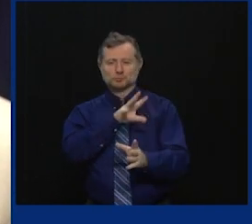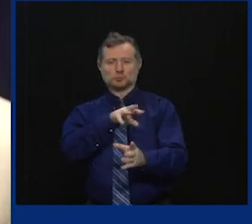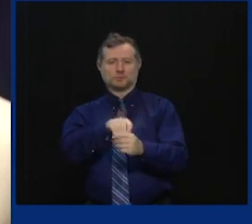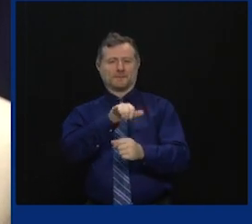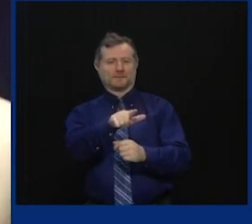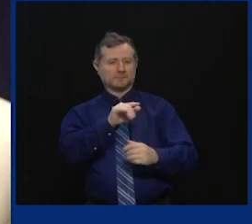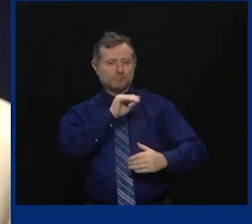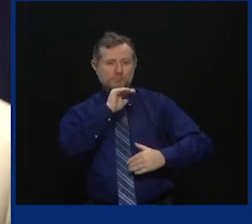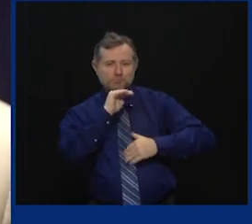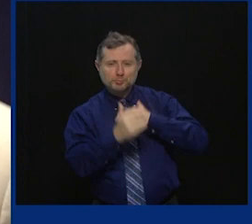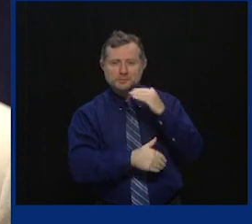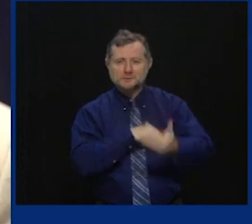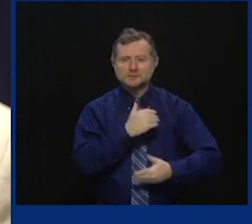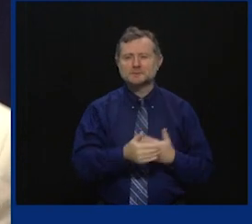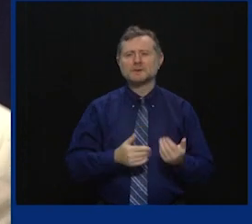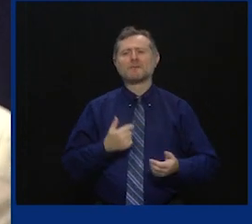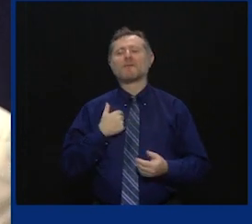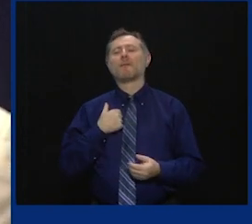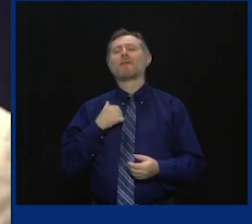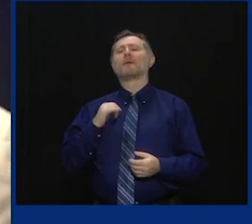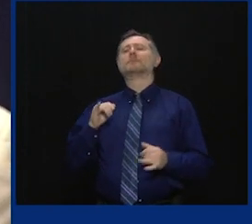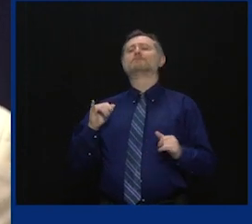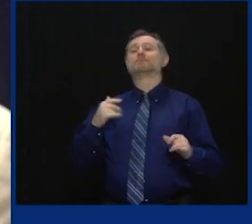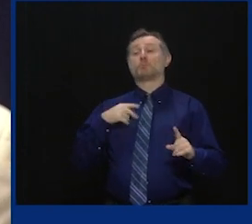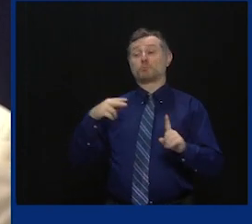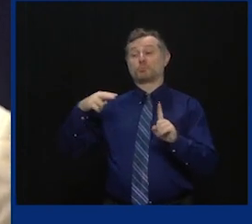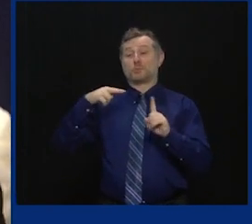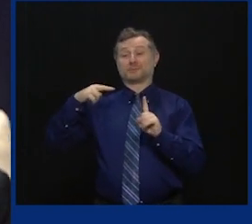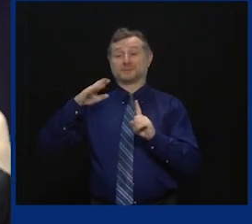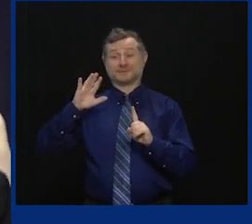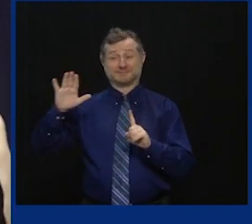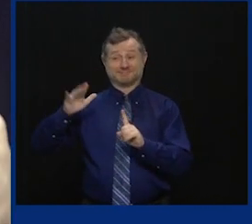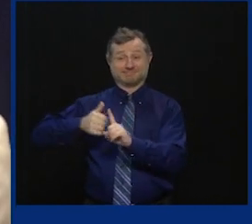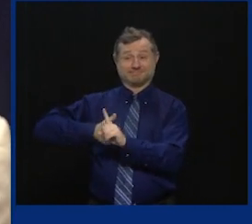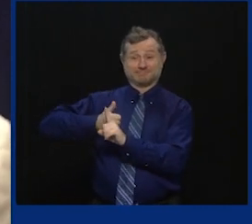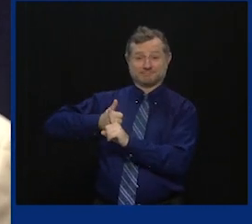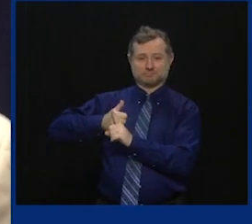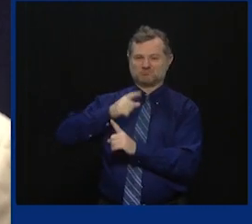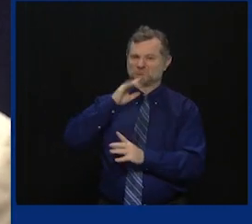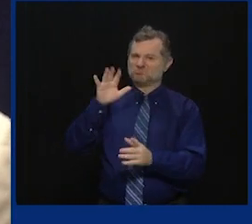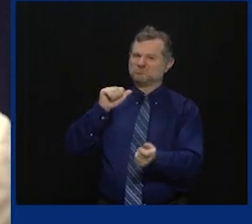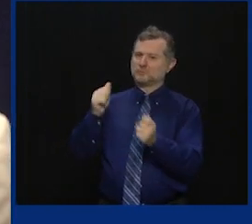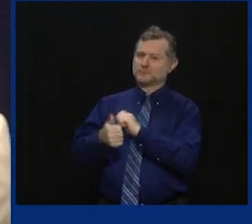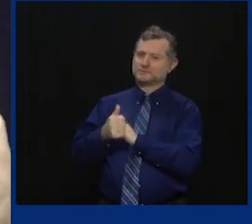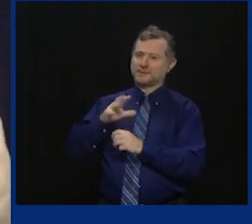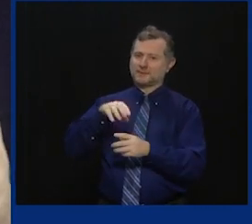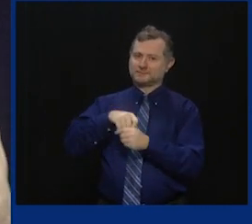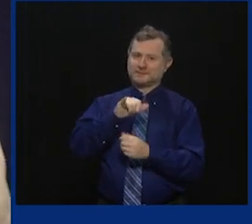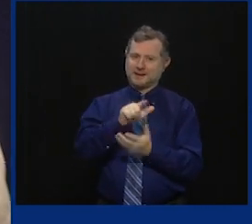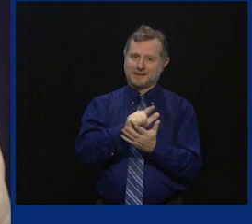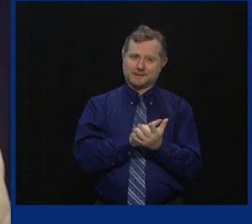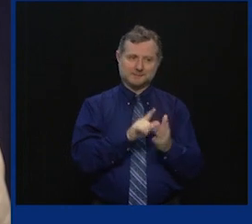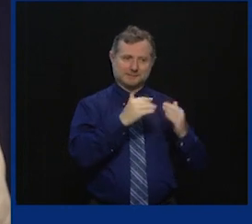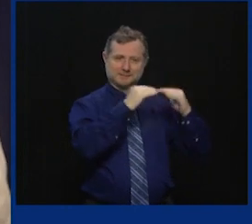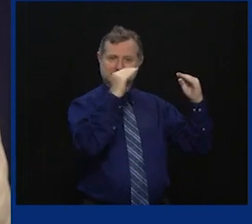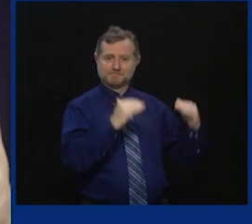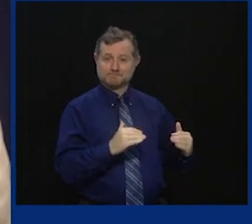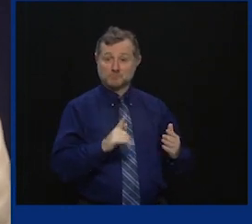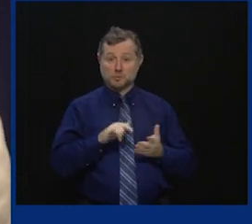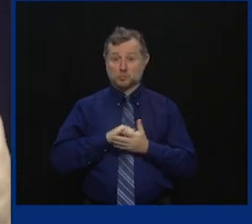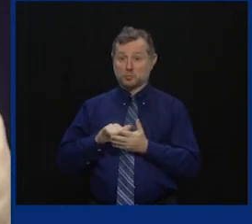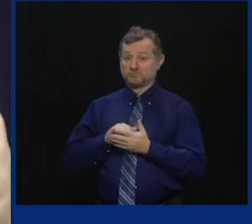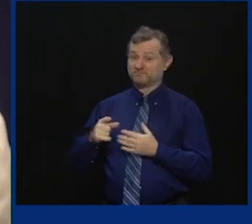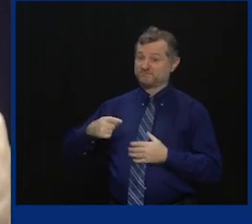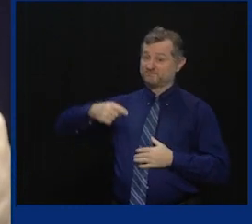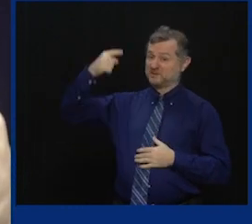itself is a reform to the criminal legal system. So New York was a pioneer by introducing a system where people could,